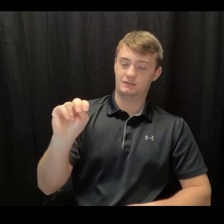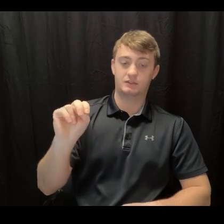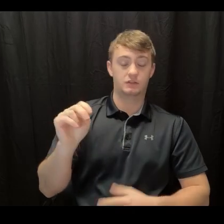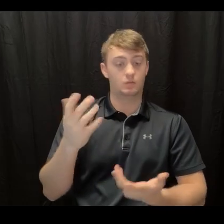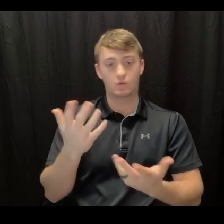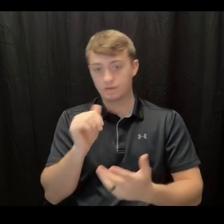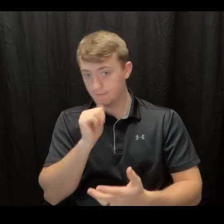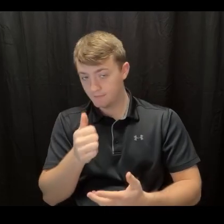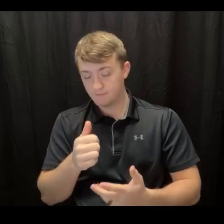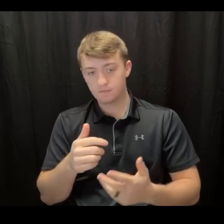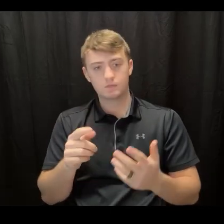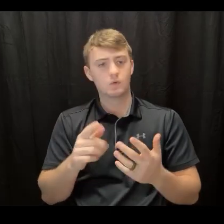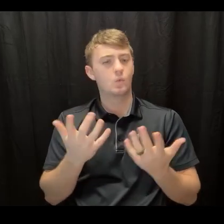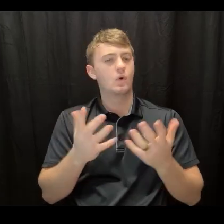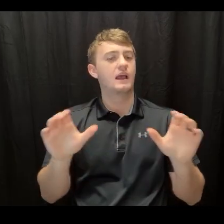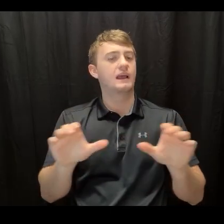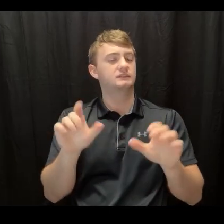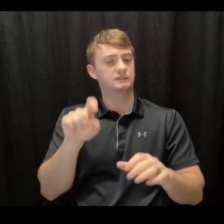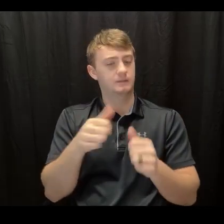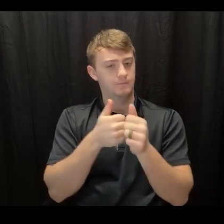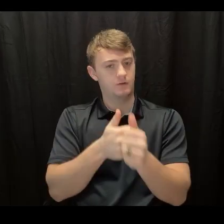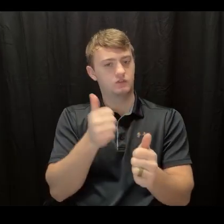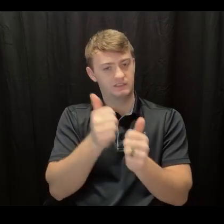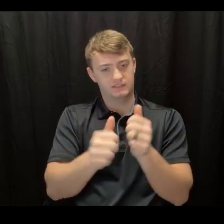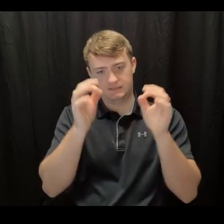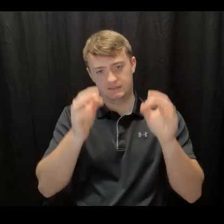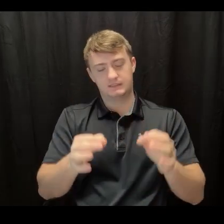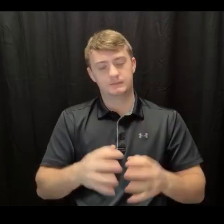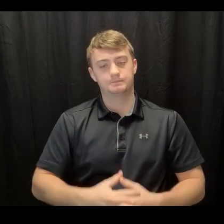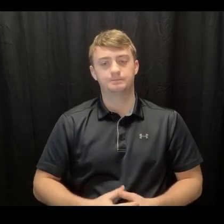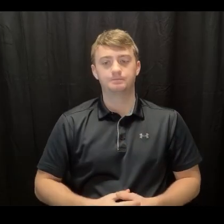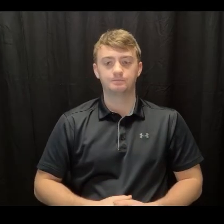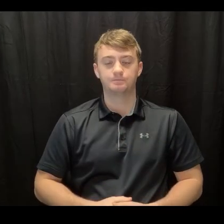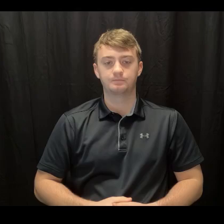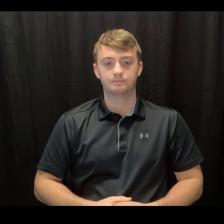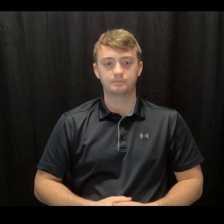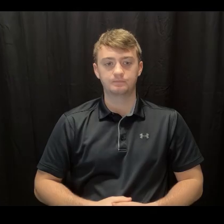if it's not, and what actions should follow each decision.